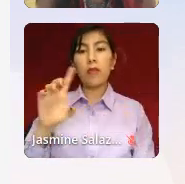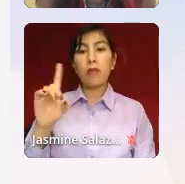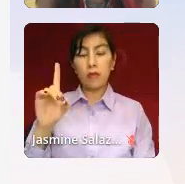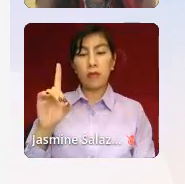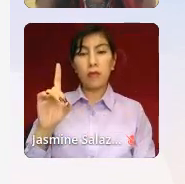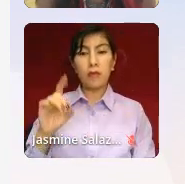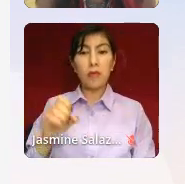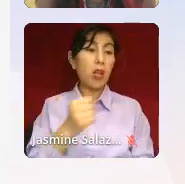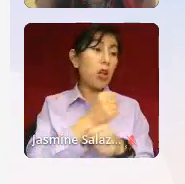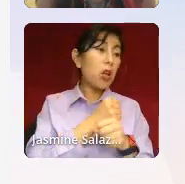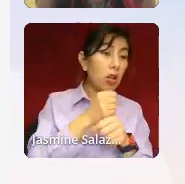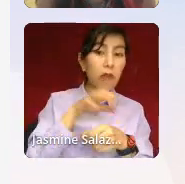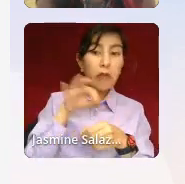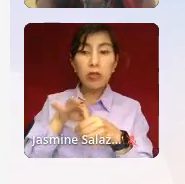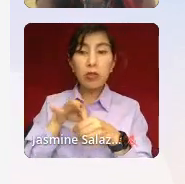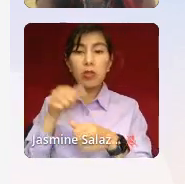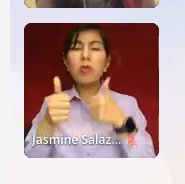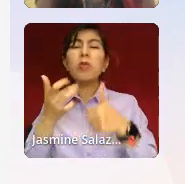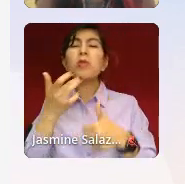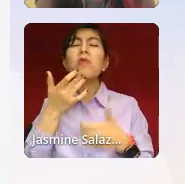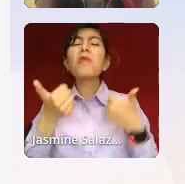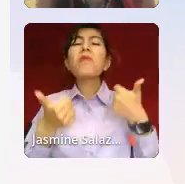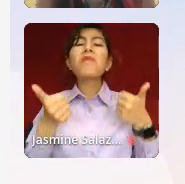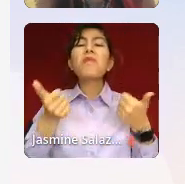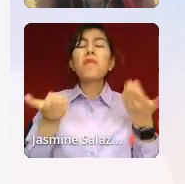Coffee or tea, what's your favorite?